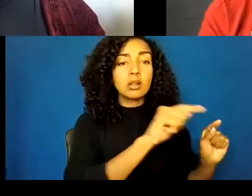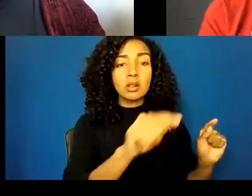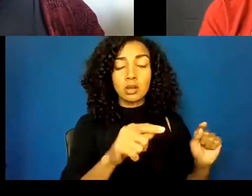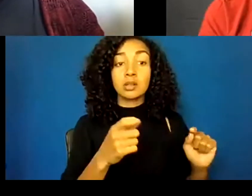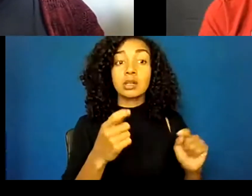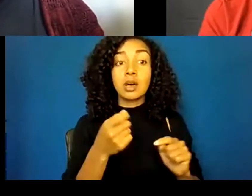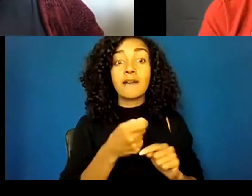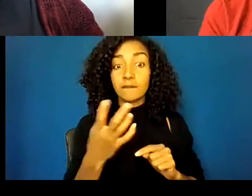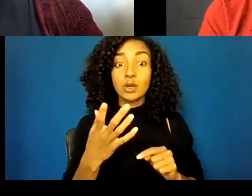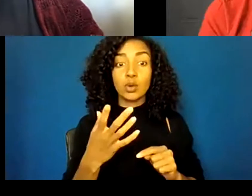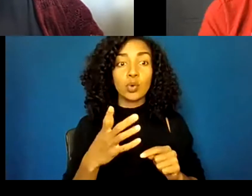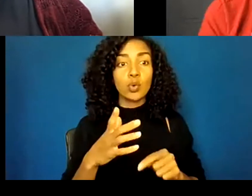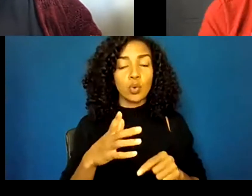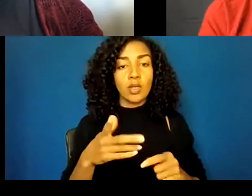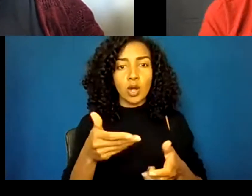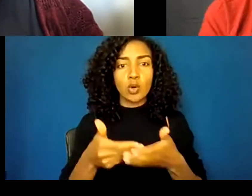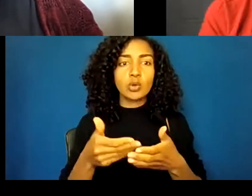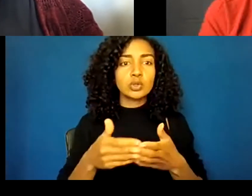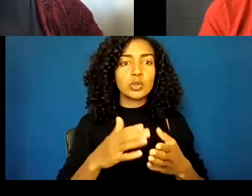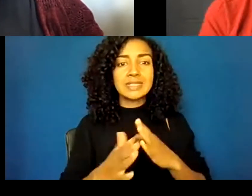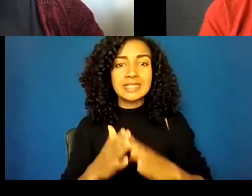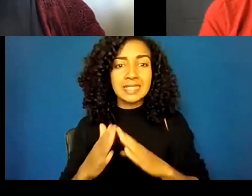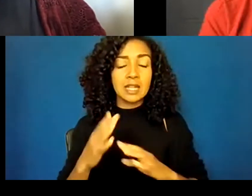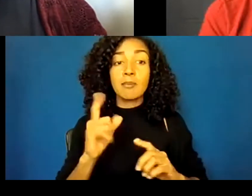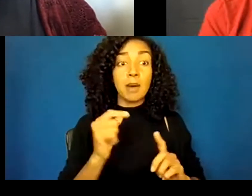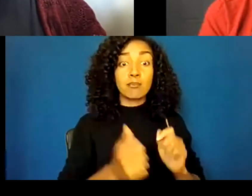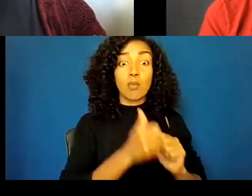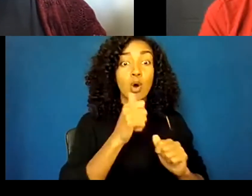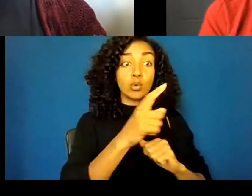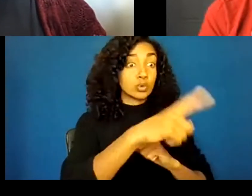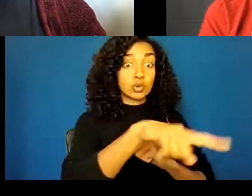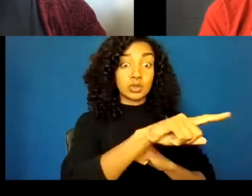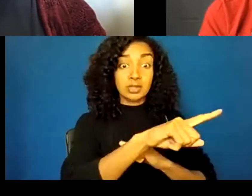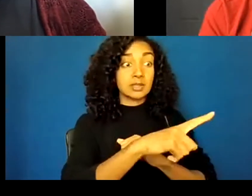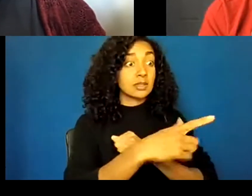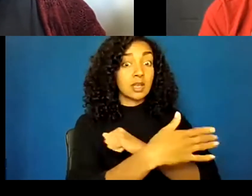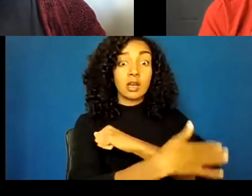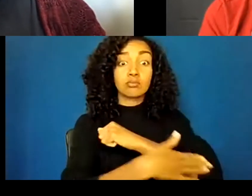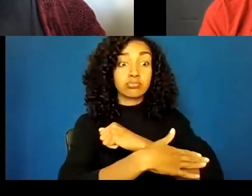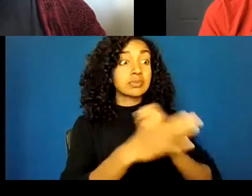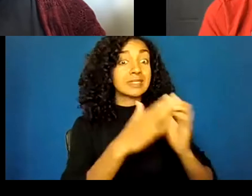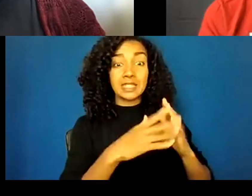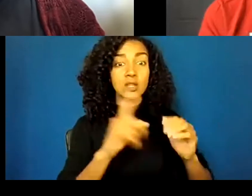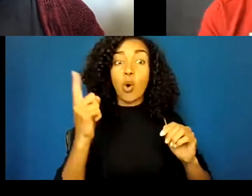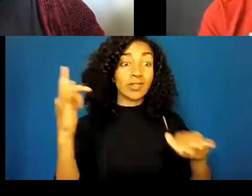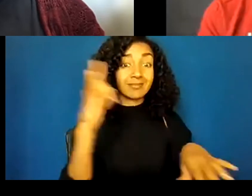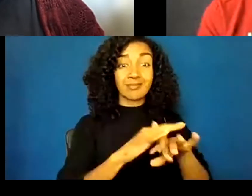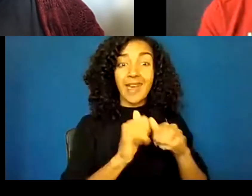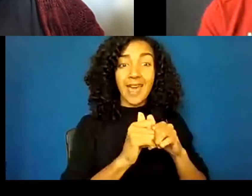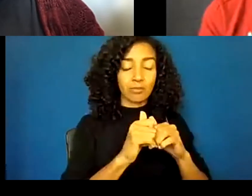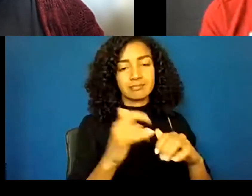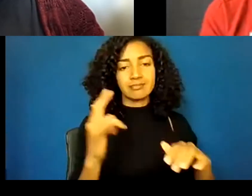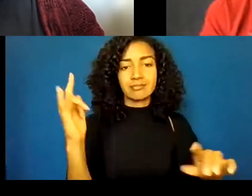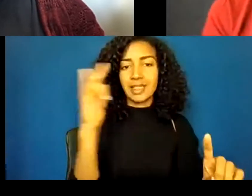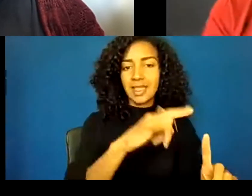road systems, but most you can only get to by plane. In the wintertime, you can get by snow machine, and in